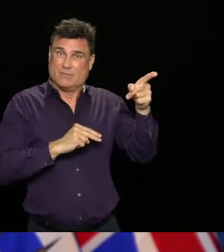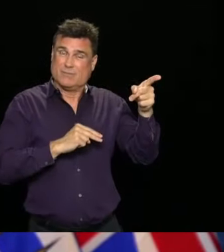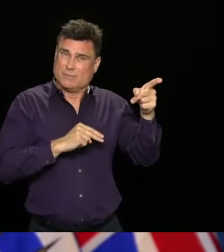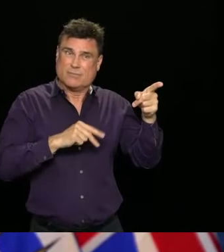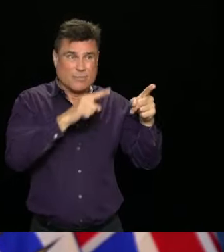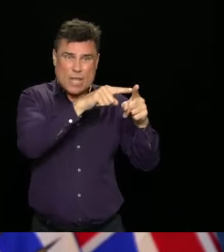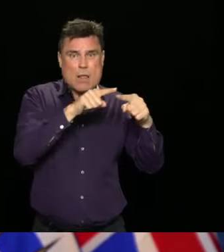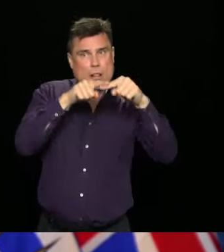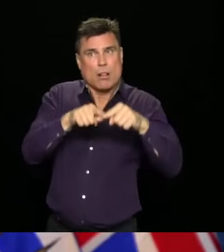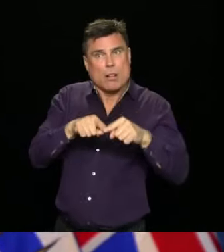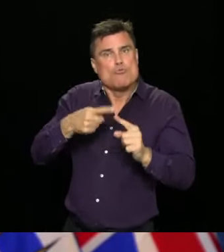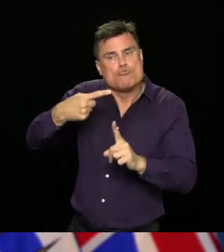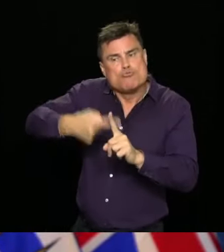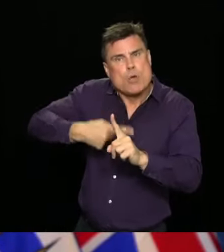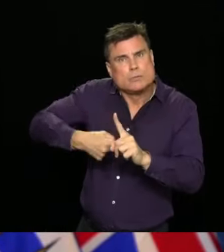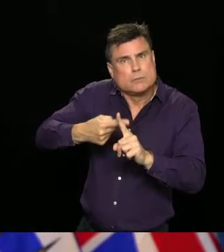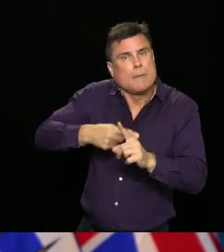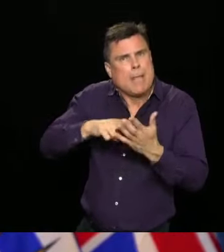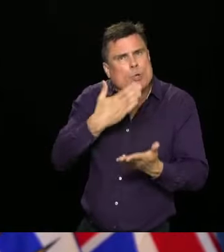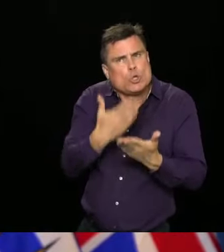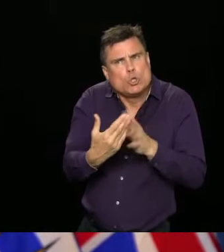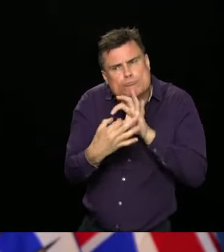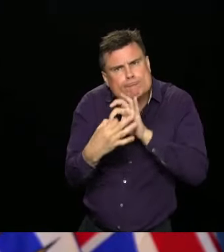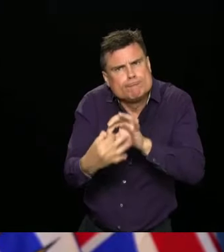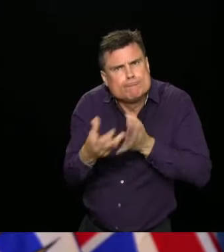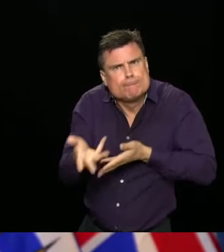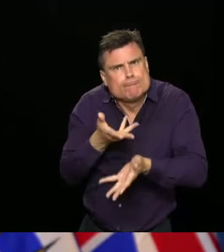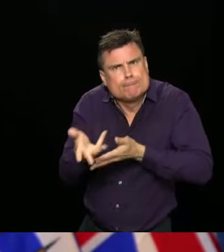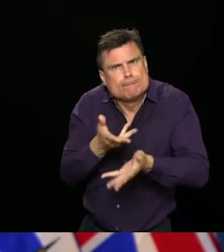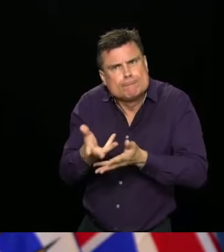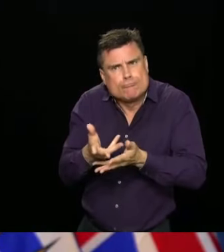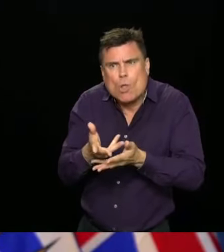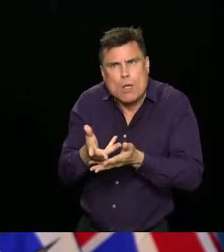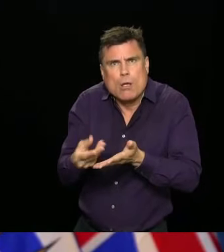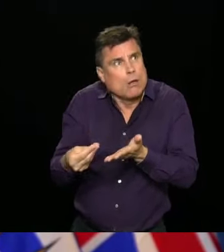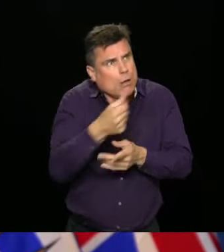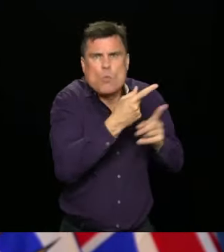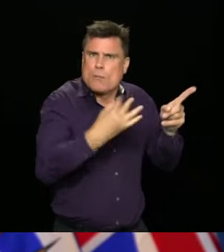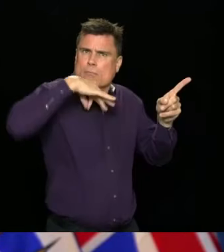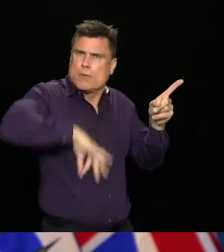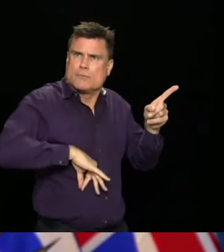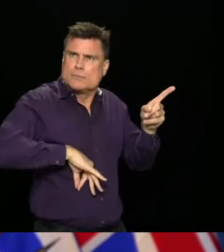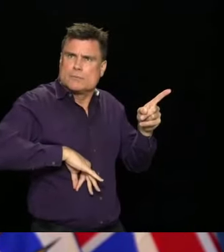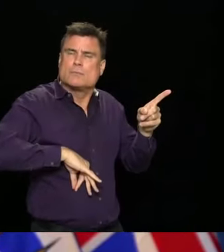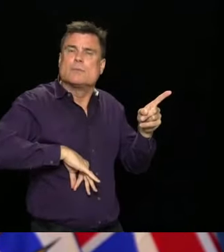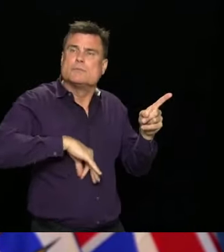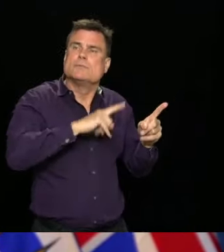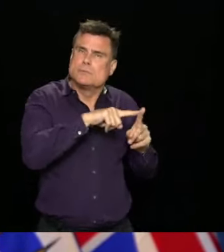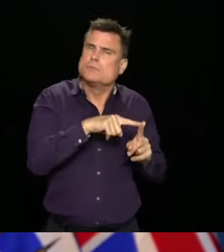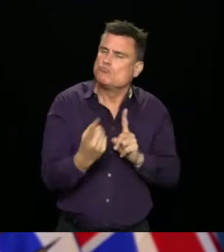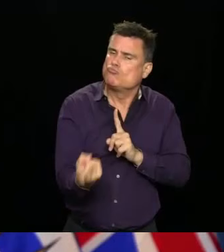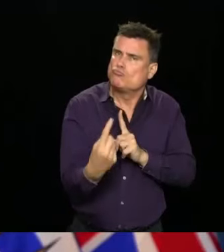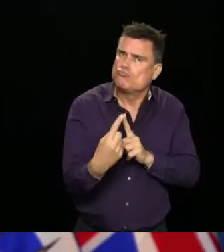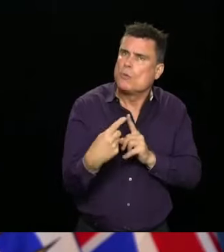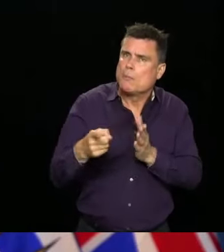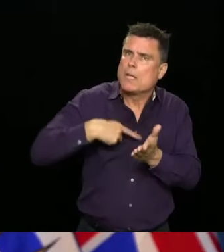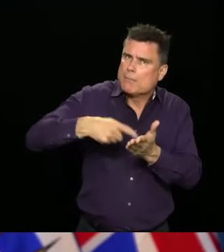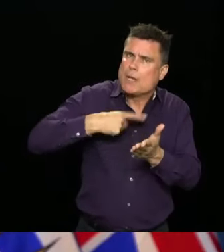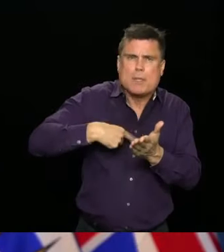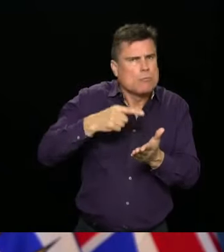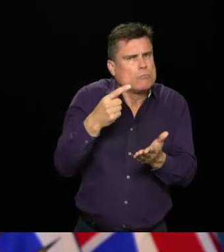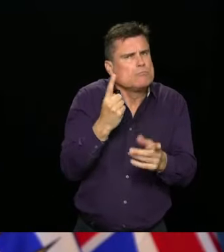is there in your business, who you have a relationship with, is a benefit for the landlord as well, because they know that they will get the rent every month. They know